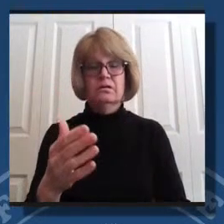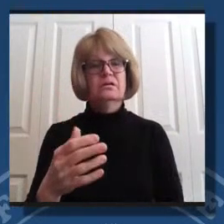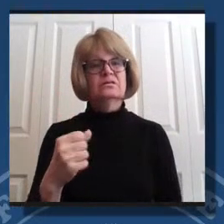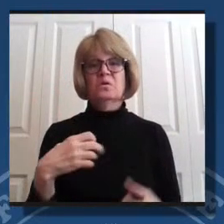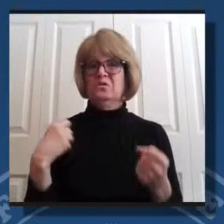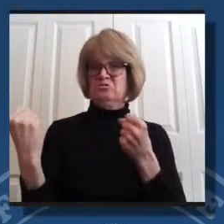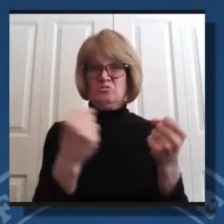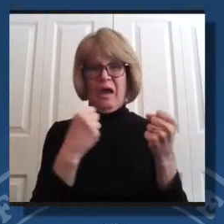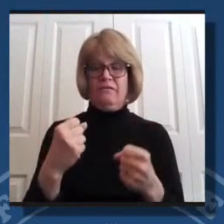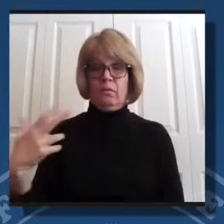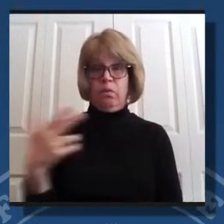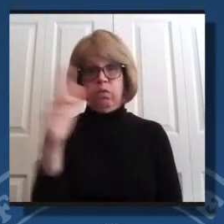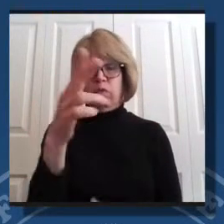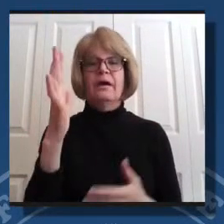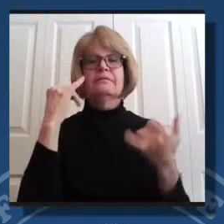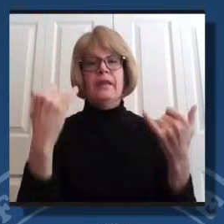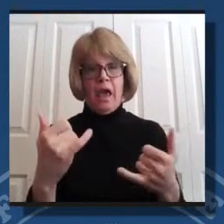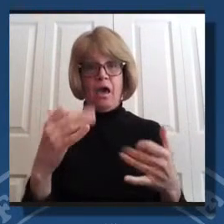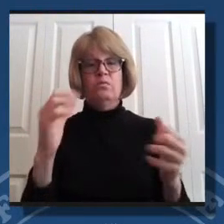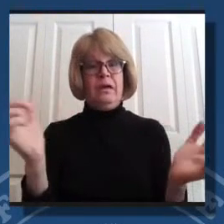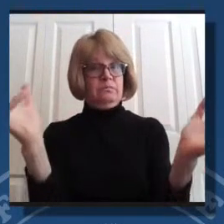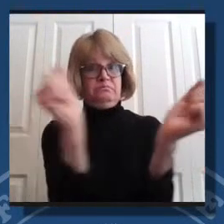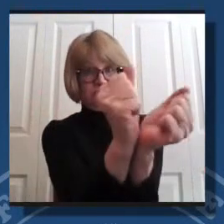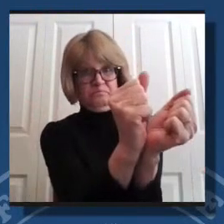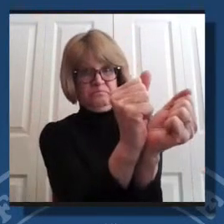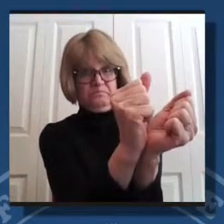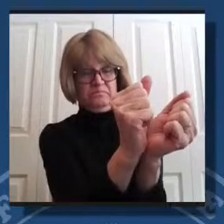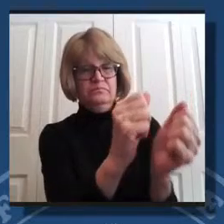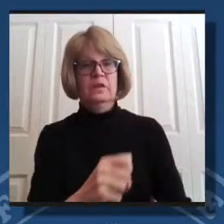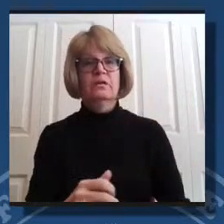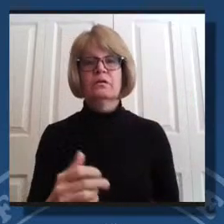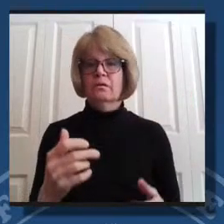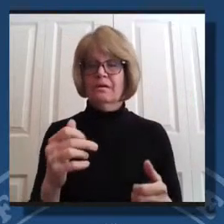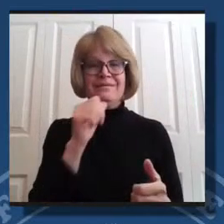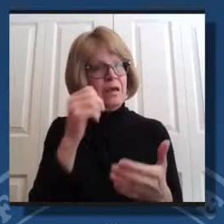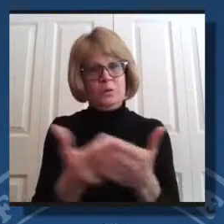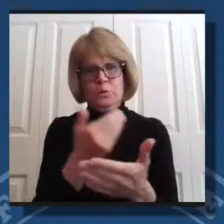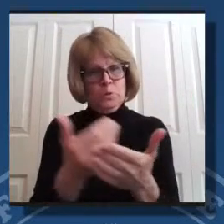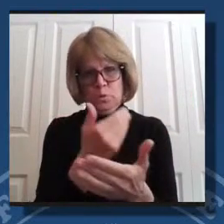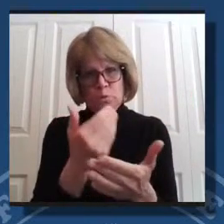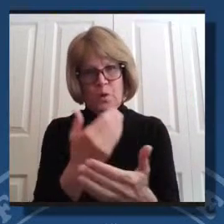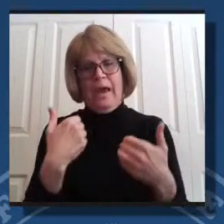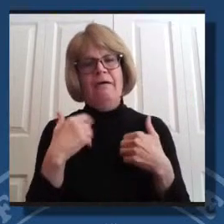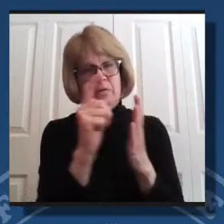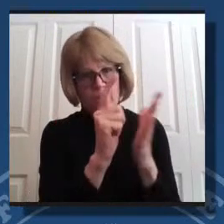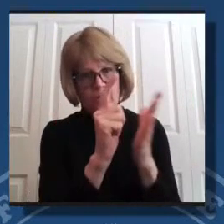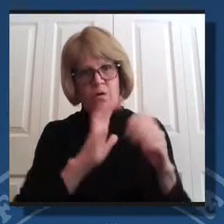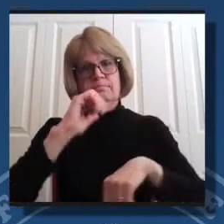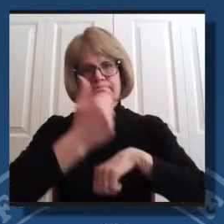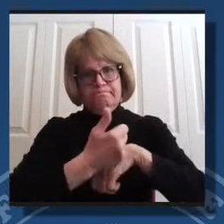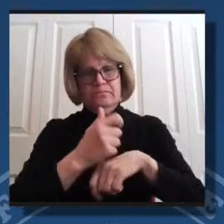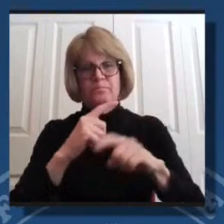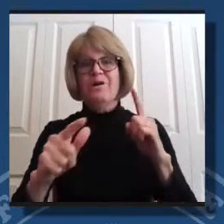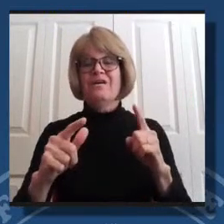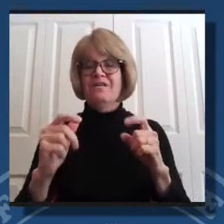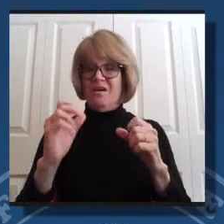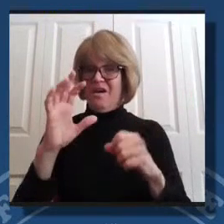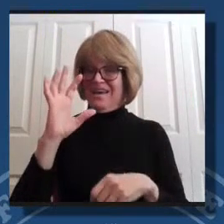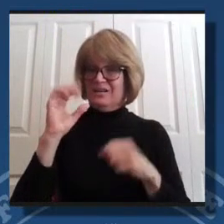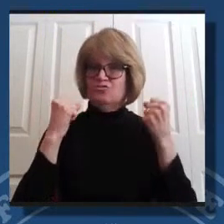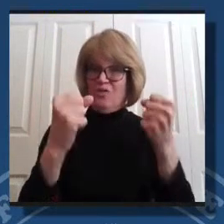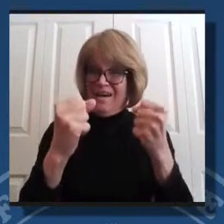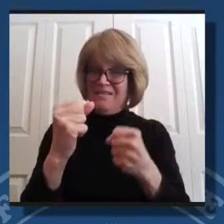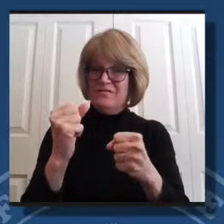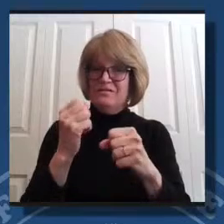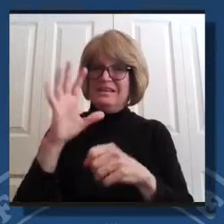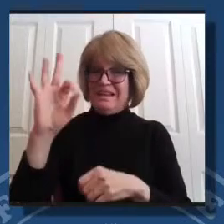be a criminal offense. It's nothing new. We have reckless driving on the books, but now driving 90 miles an hour will be